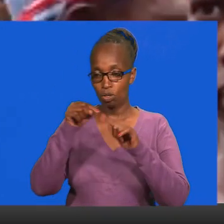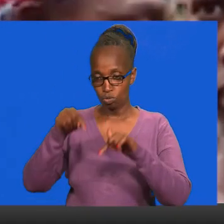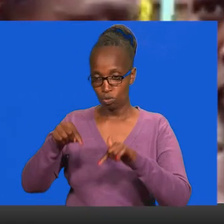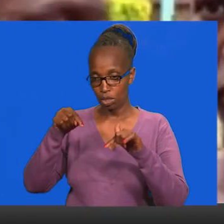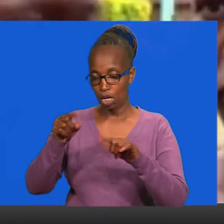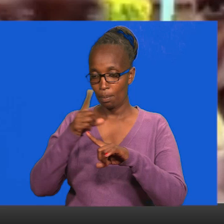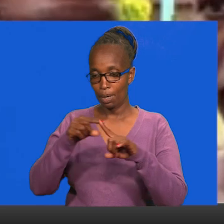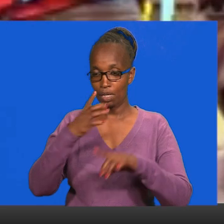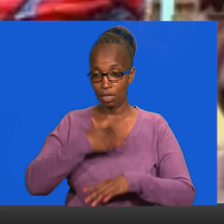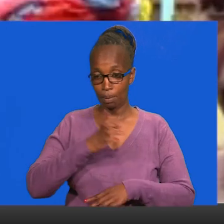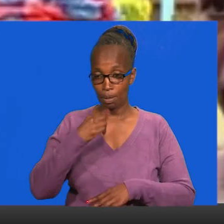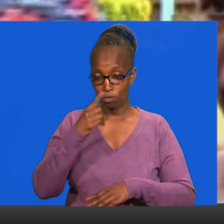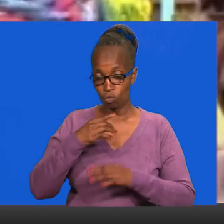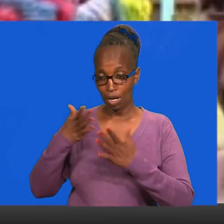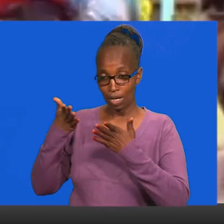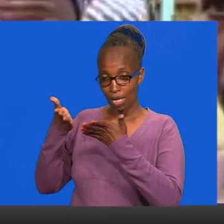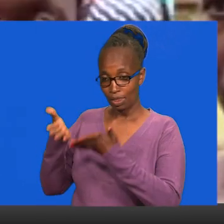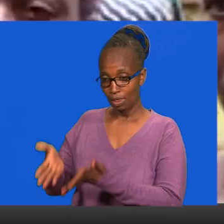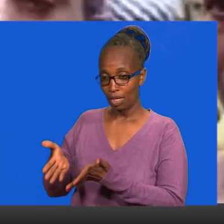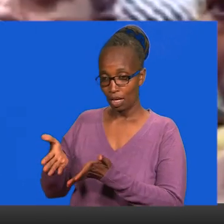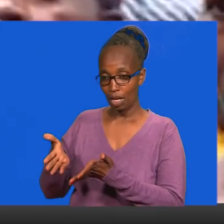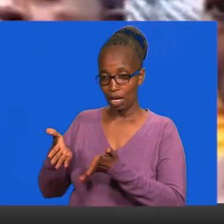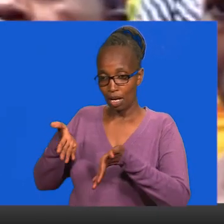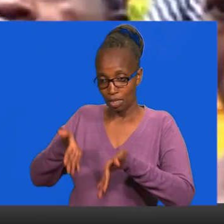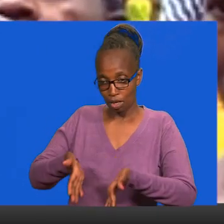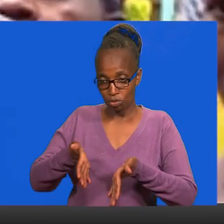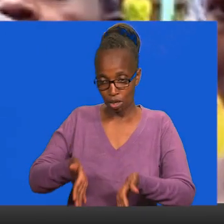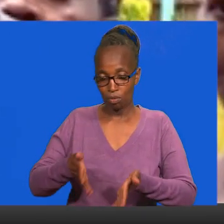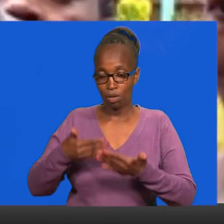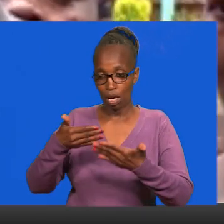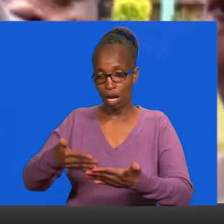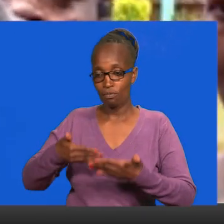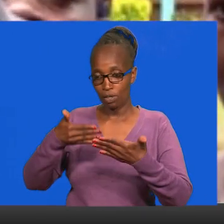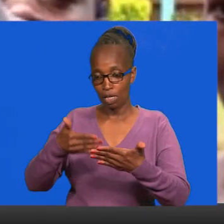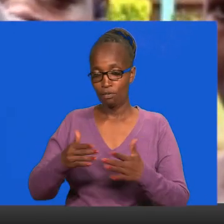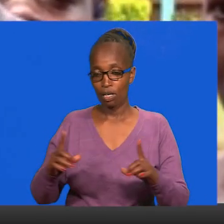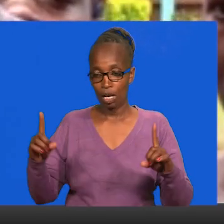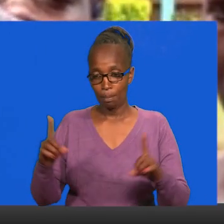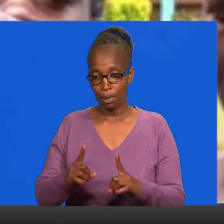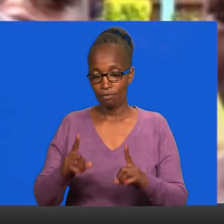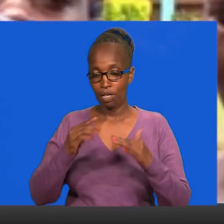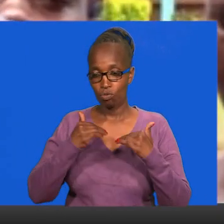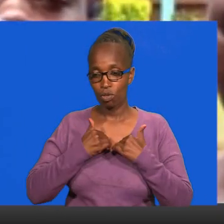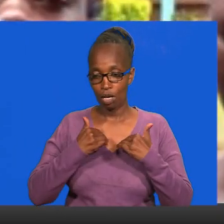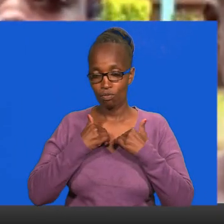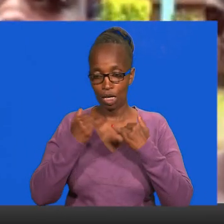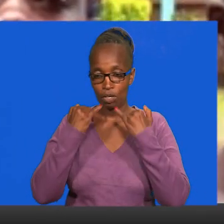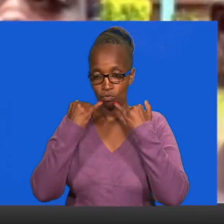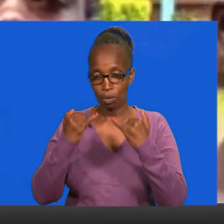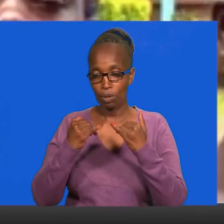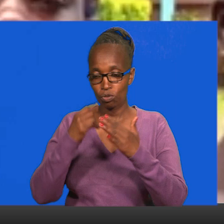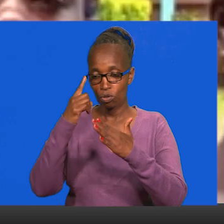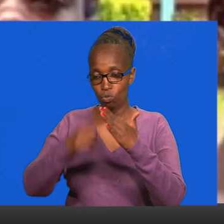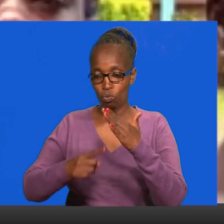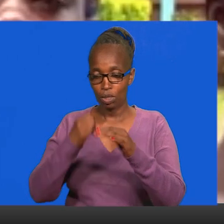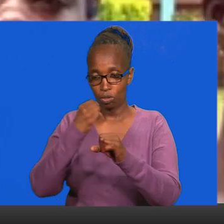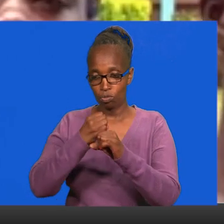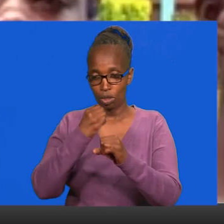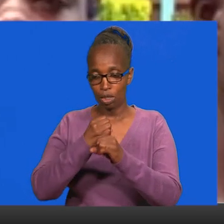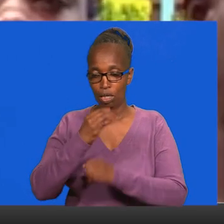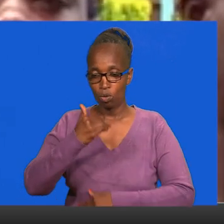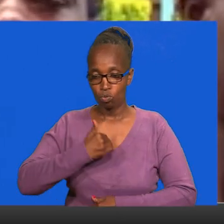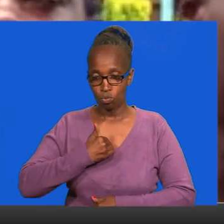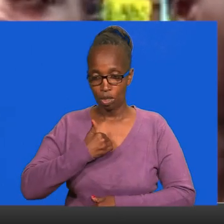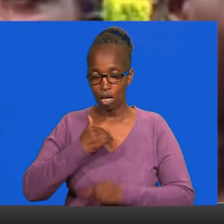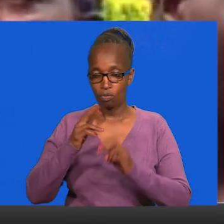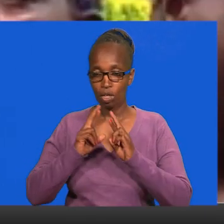ones who are there now have given me a brief, and we have the background of what took place.